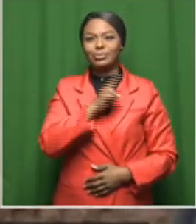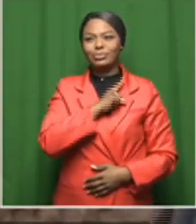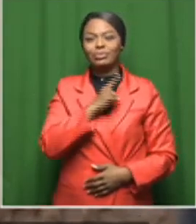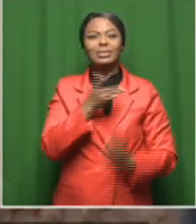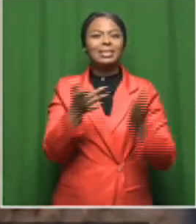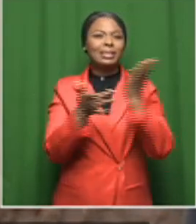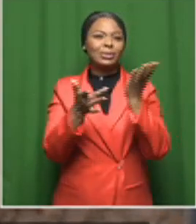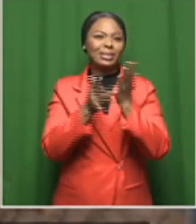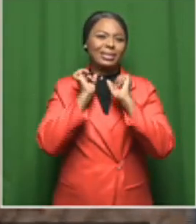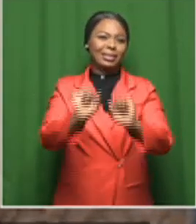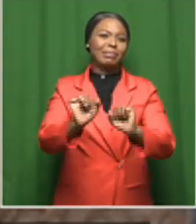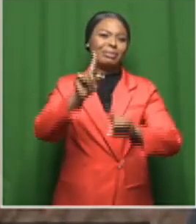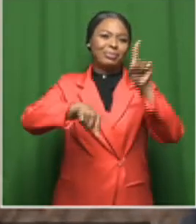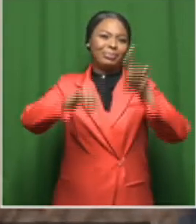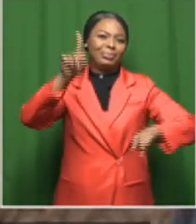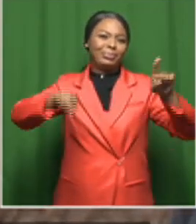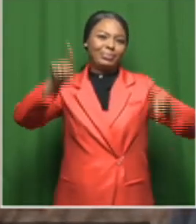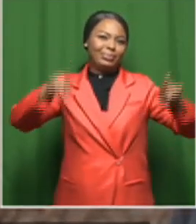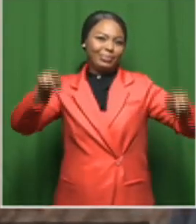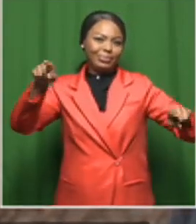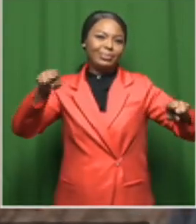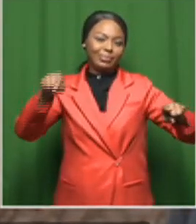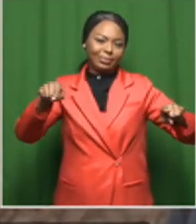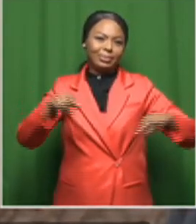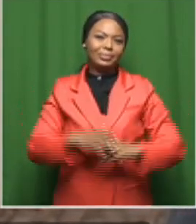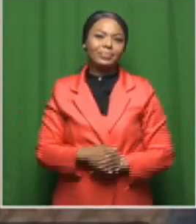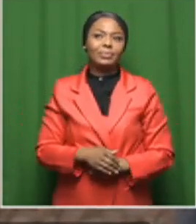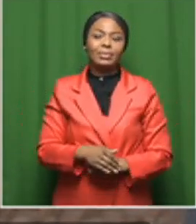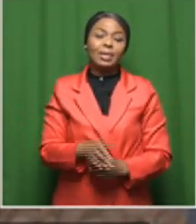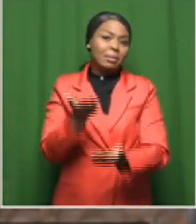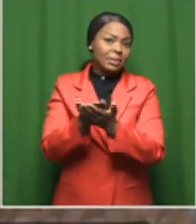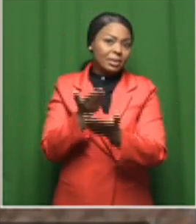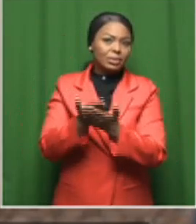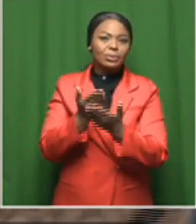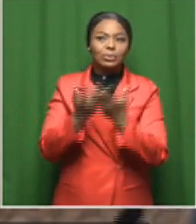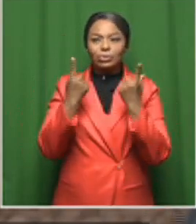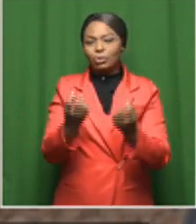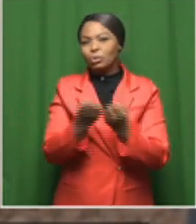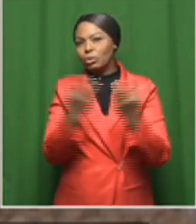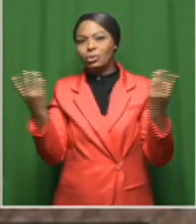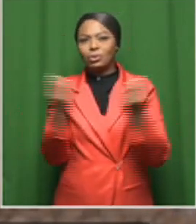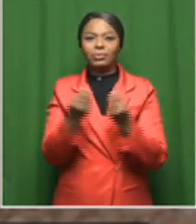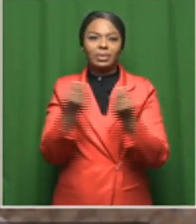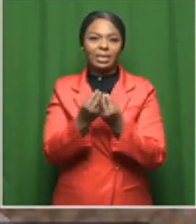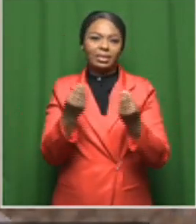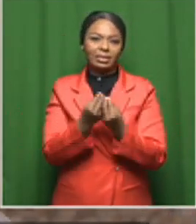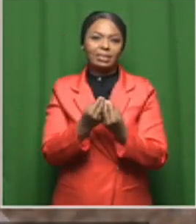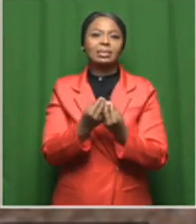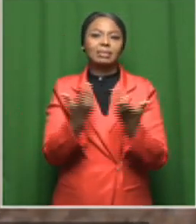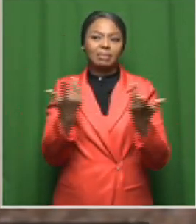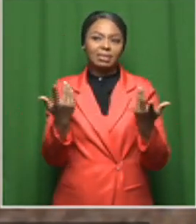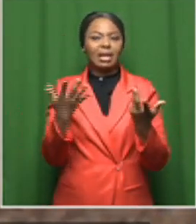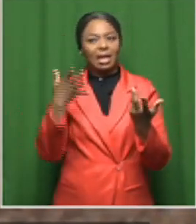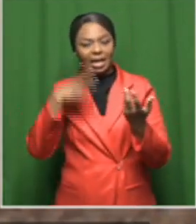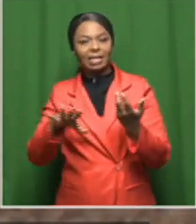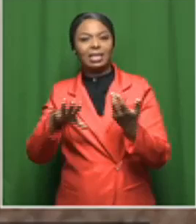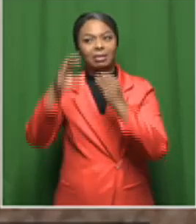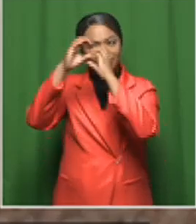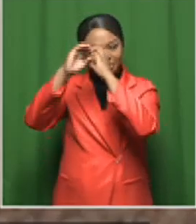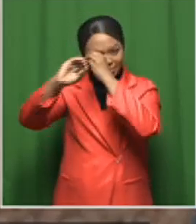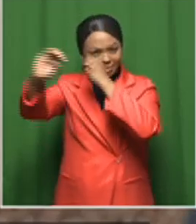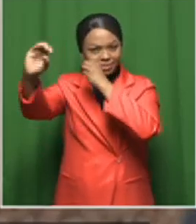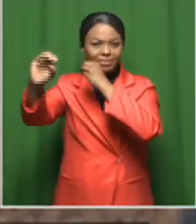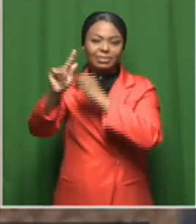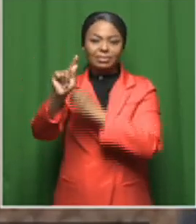techniques. It certainly has abilities to do a lot of the other things that telescopes can do. For instance,